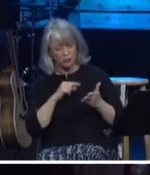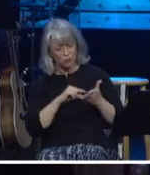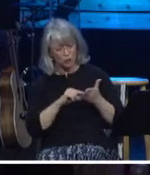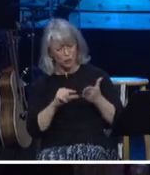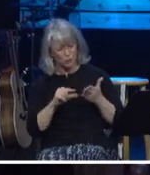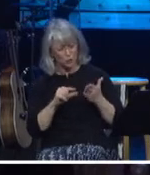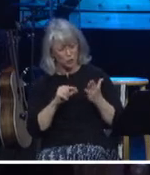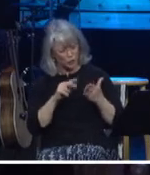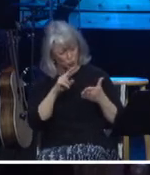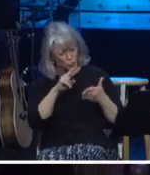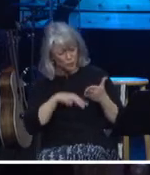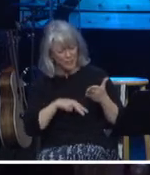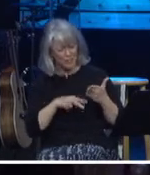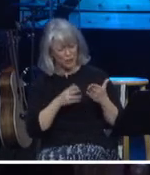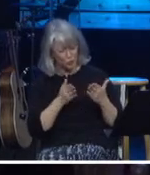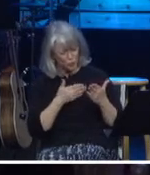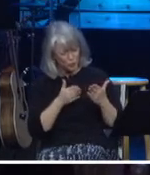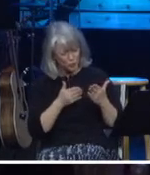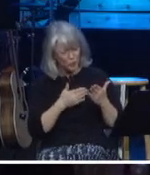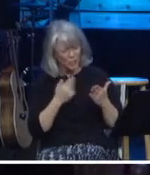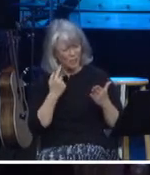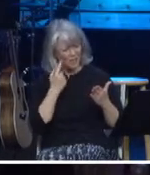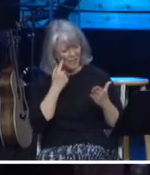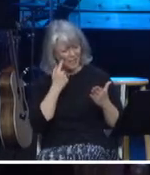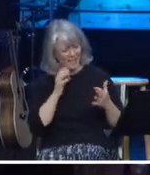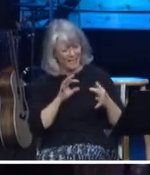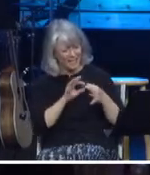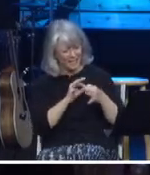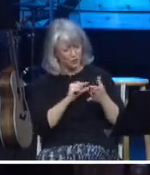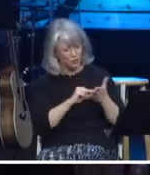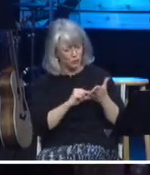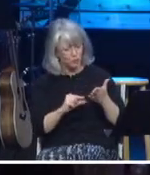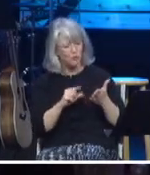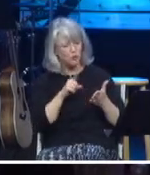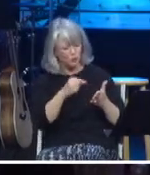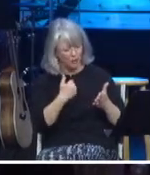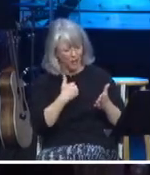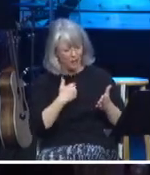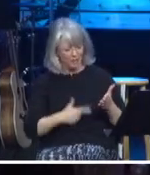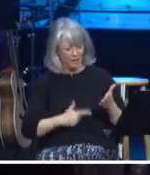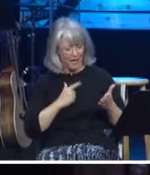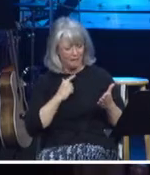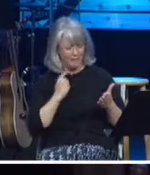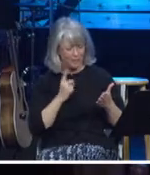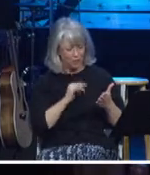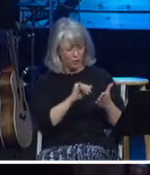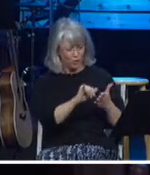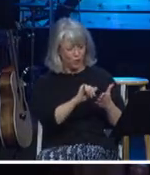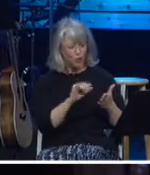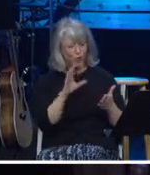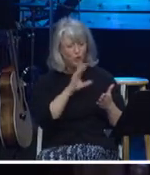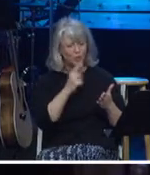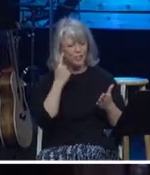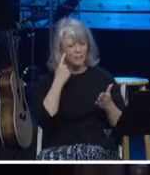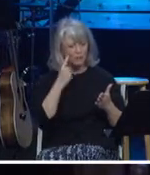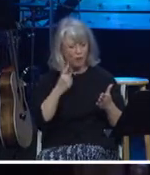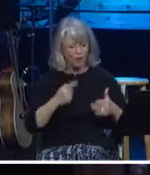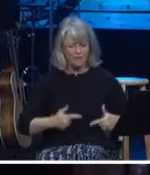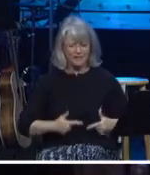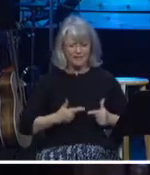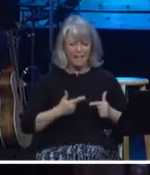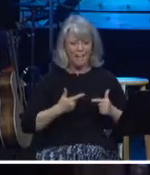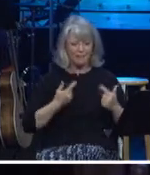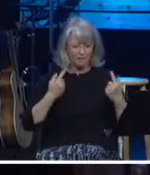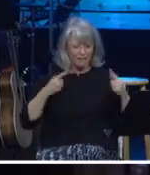scriptures because you think that in them you have eternal life." You're searching for this reconciled life.